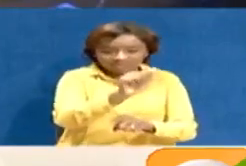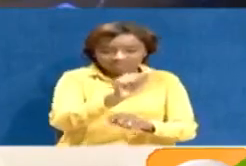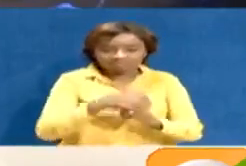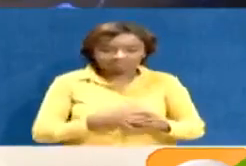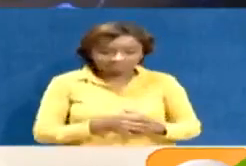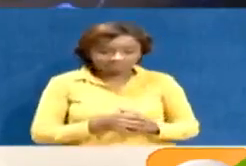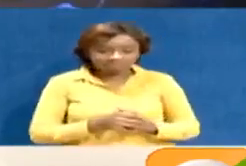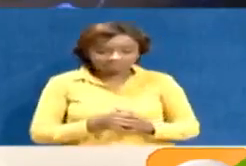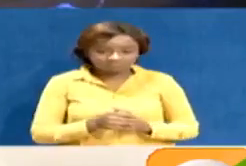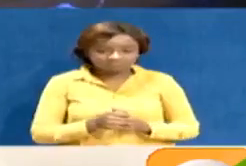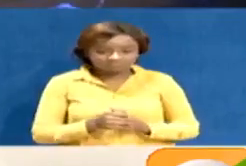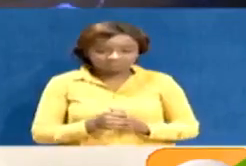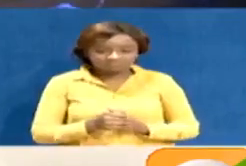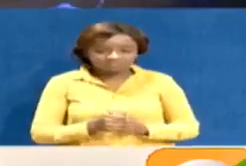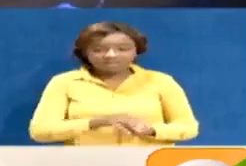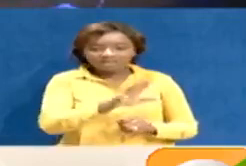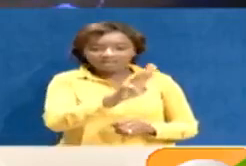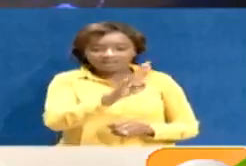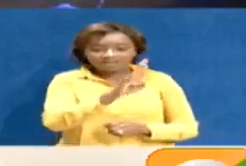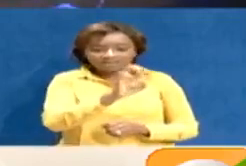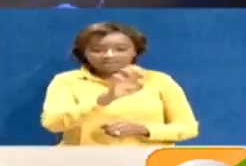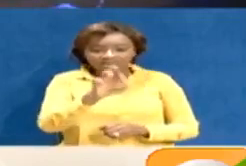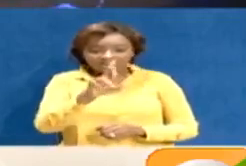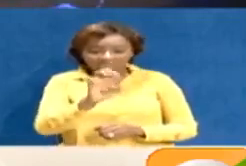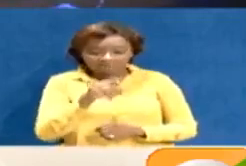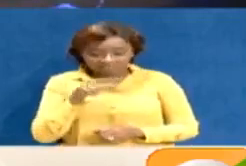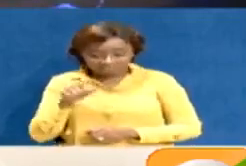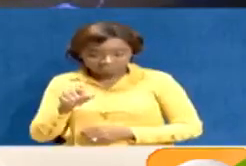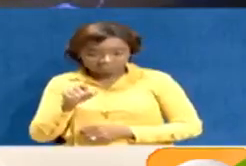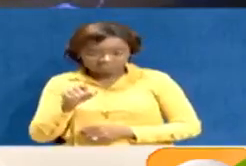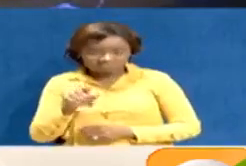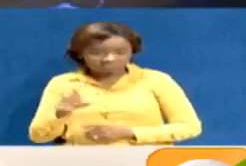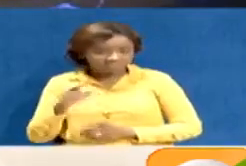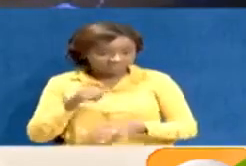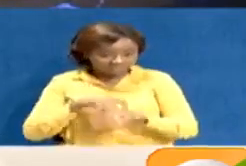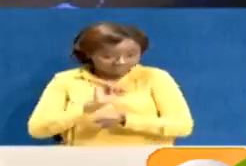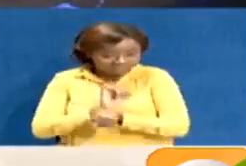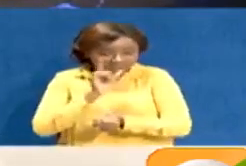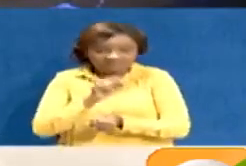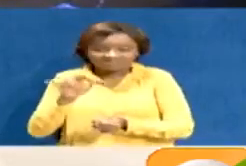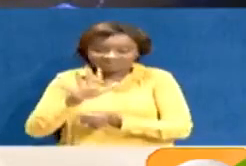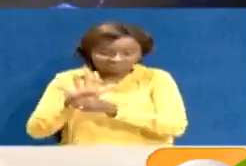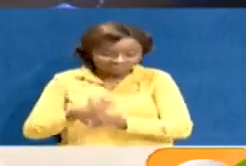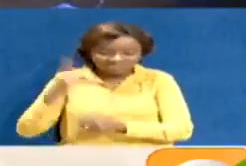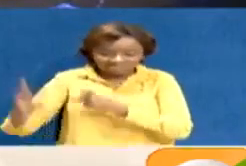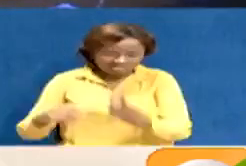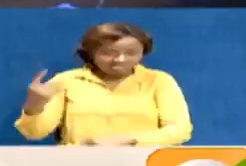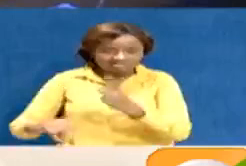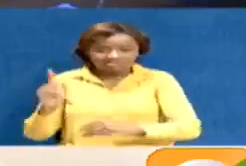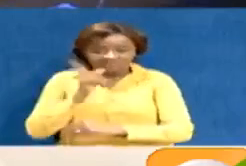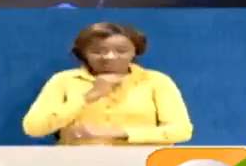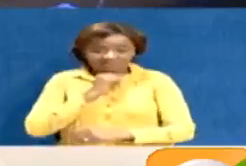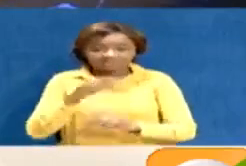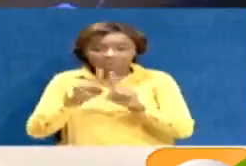TARDA, demolitions in Mbere, were assaulted by police during the arrest. Now, the journalists who were arrested